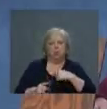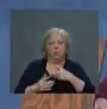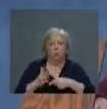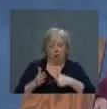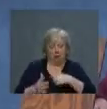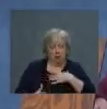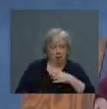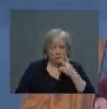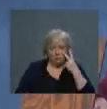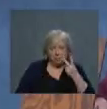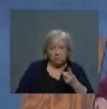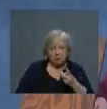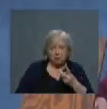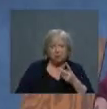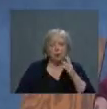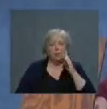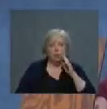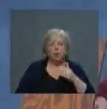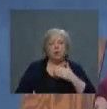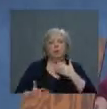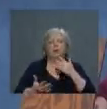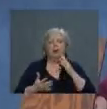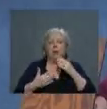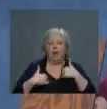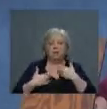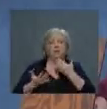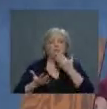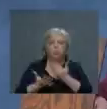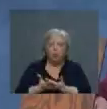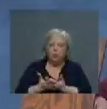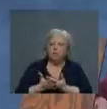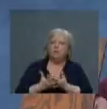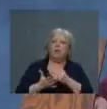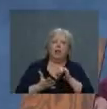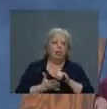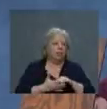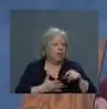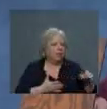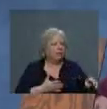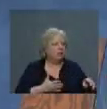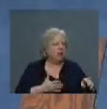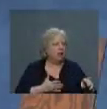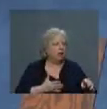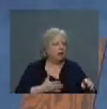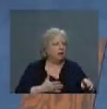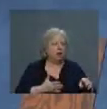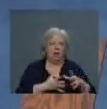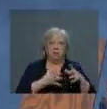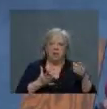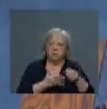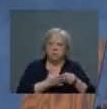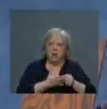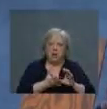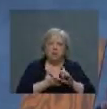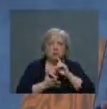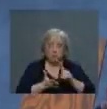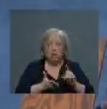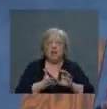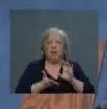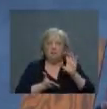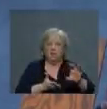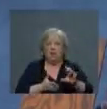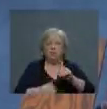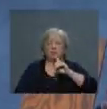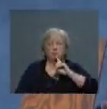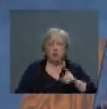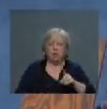to see is there going to be proof to the council that they put this much money into it? And I